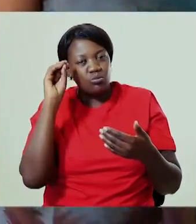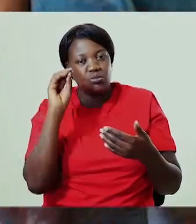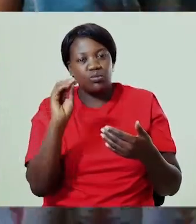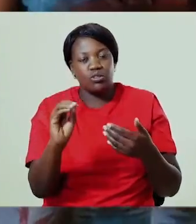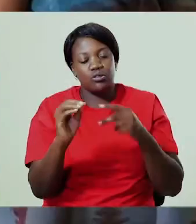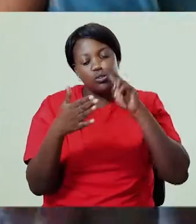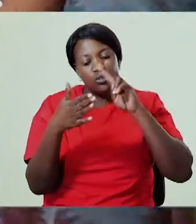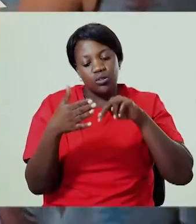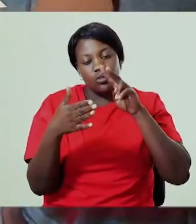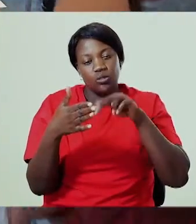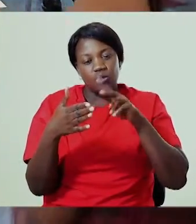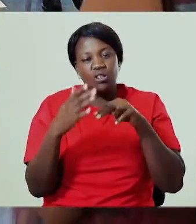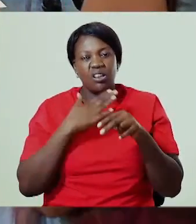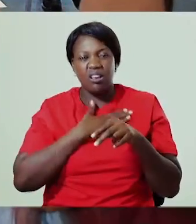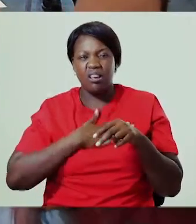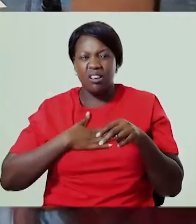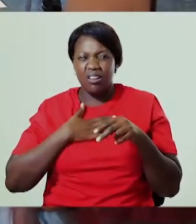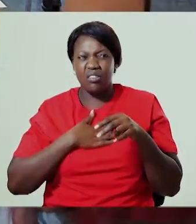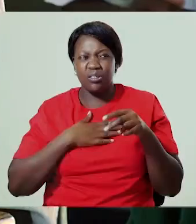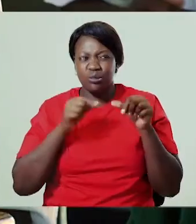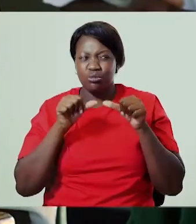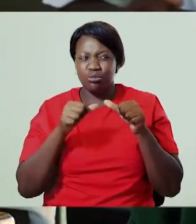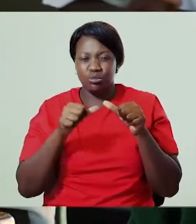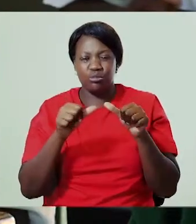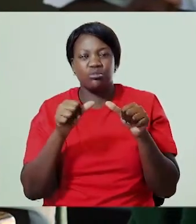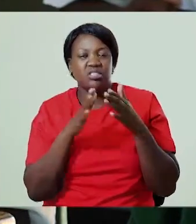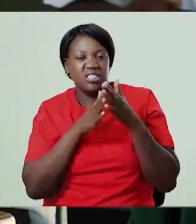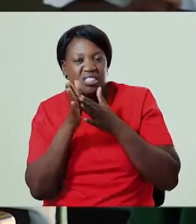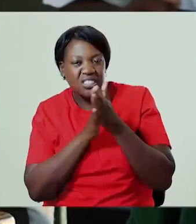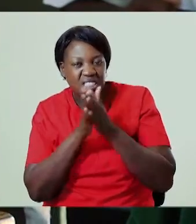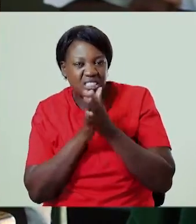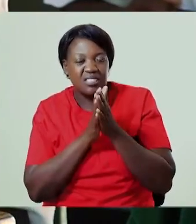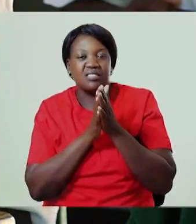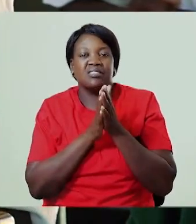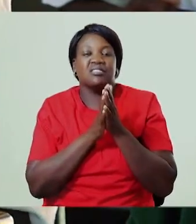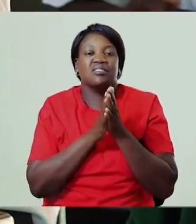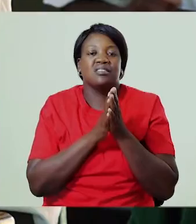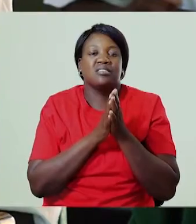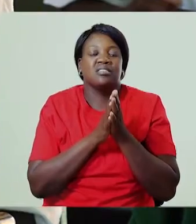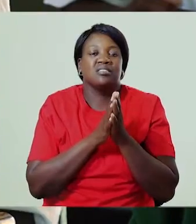you're reading a story and it feels you are on an adventurous trip, then the mood is adventure.